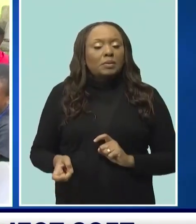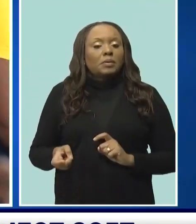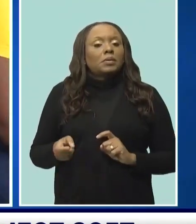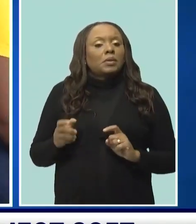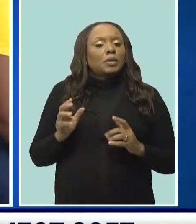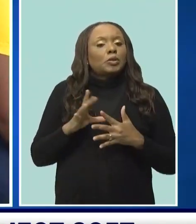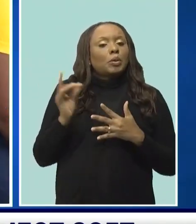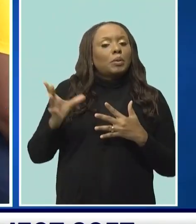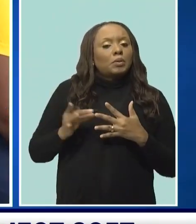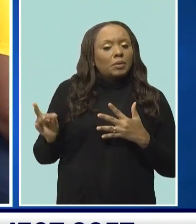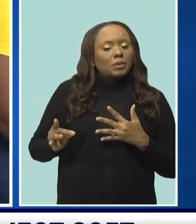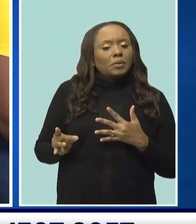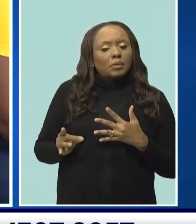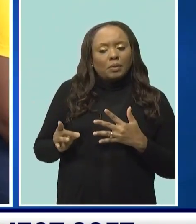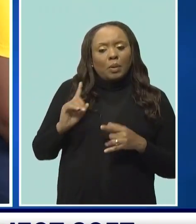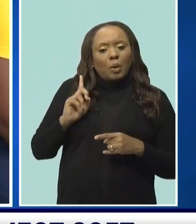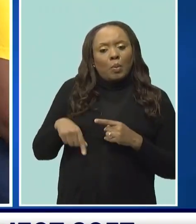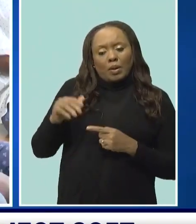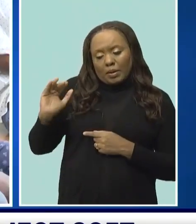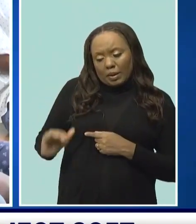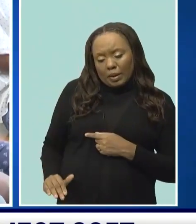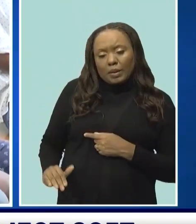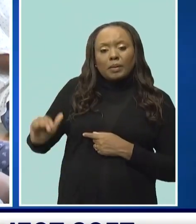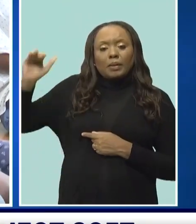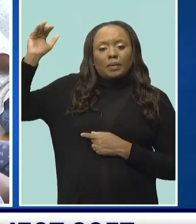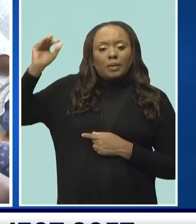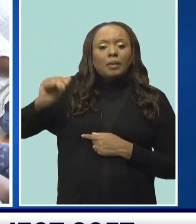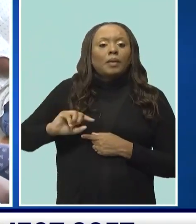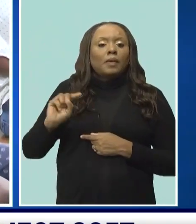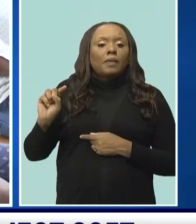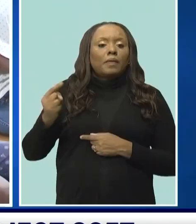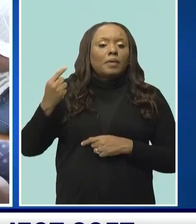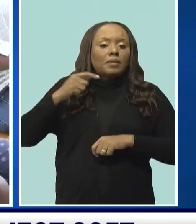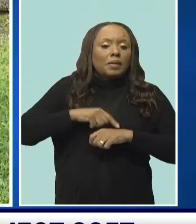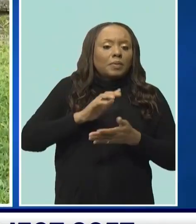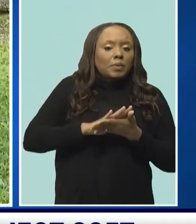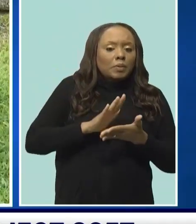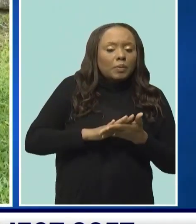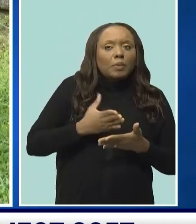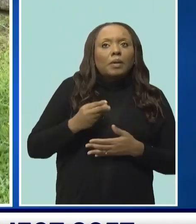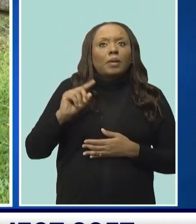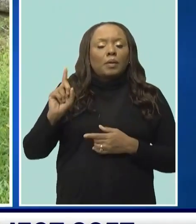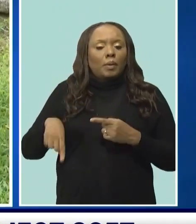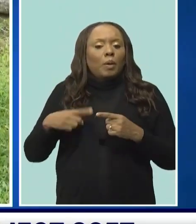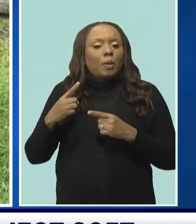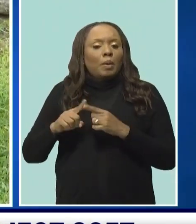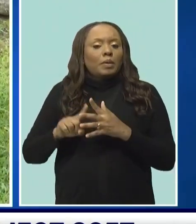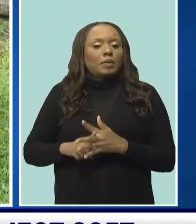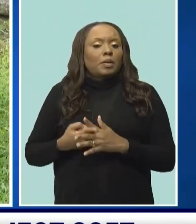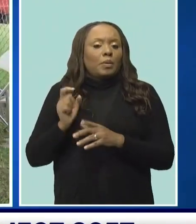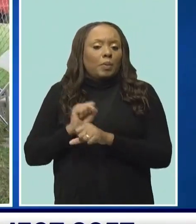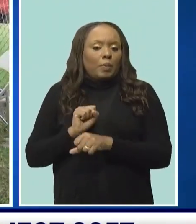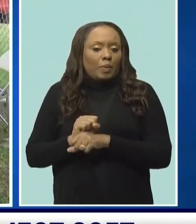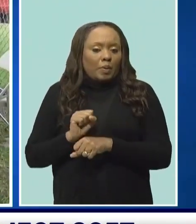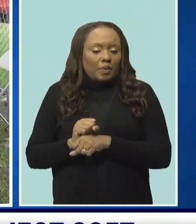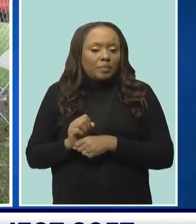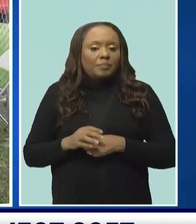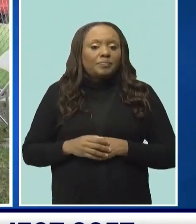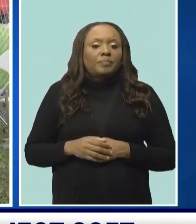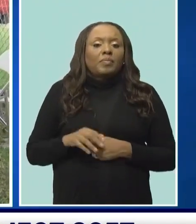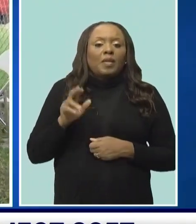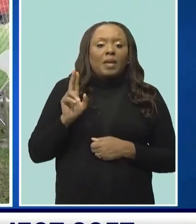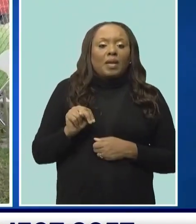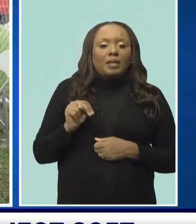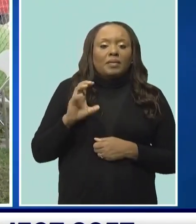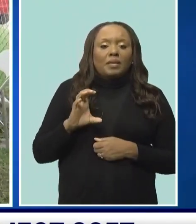child and young adult, his first time at school, and his first foray into the world of work. Meanwhile, Deputy Manager of the NCSA,